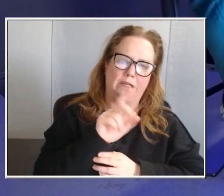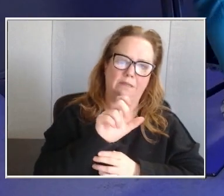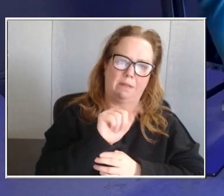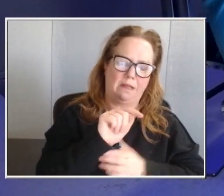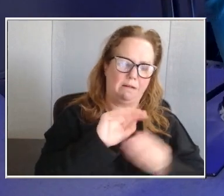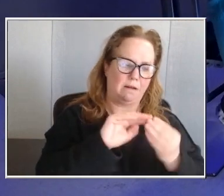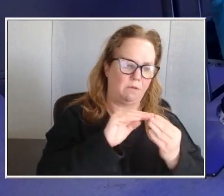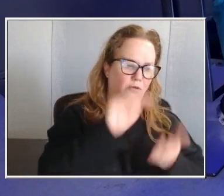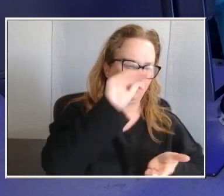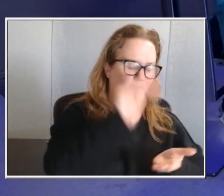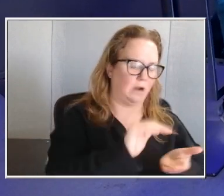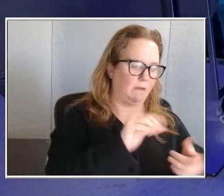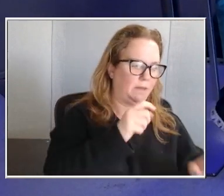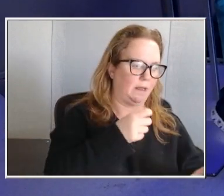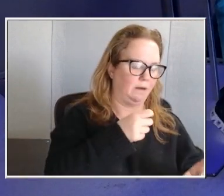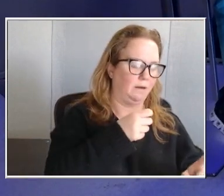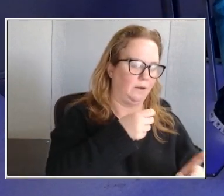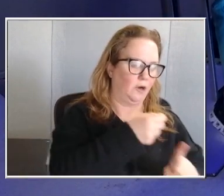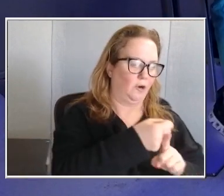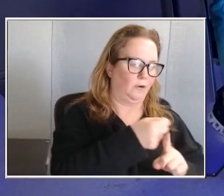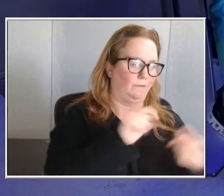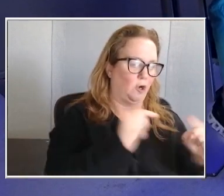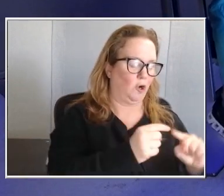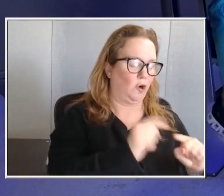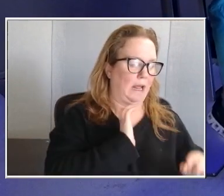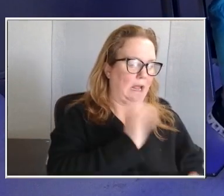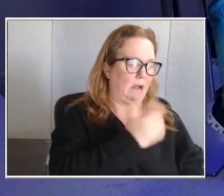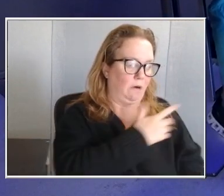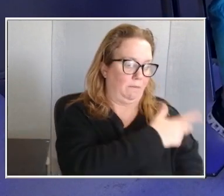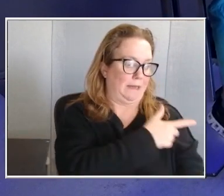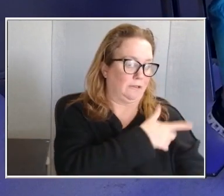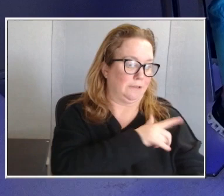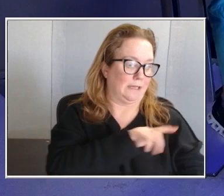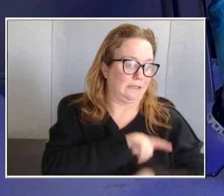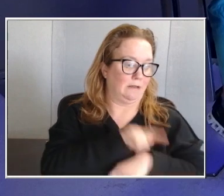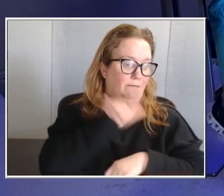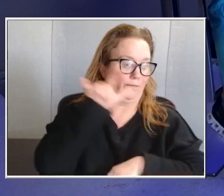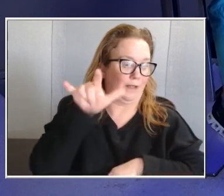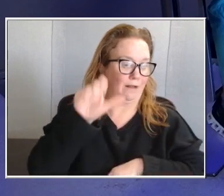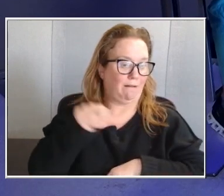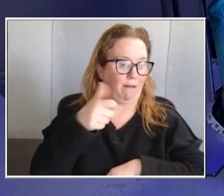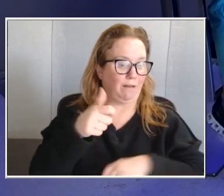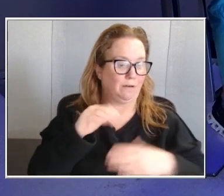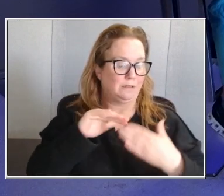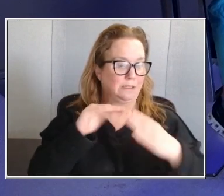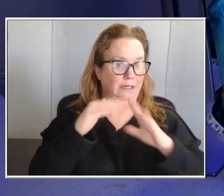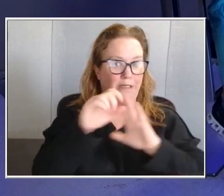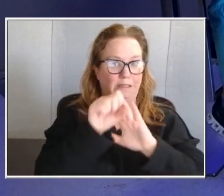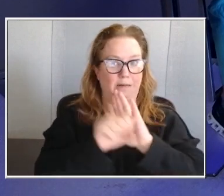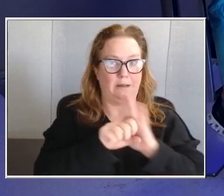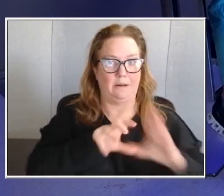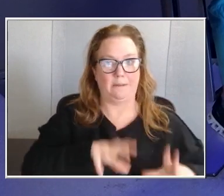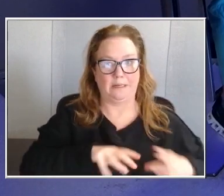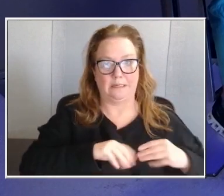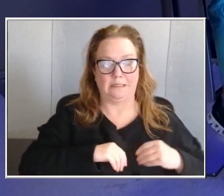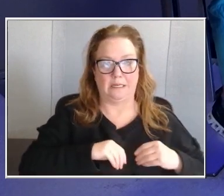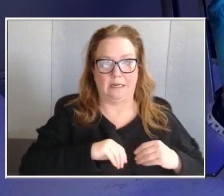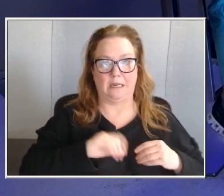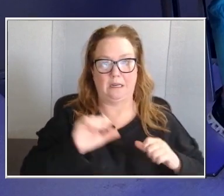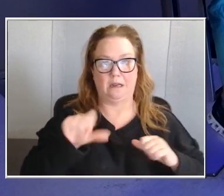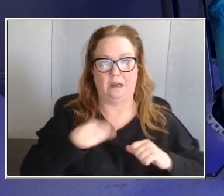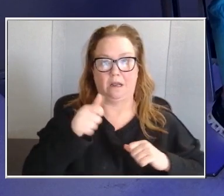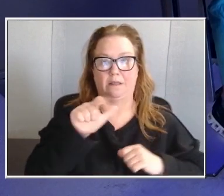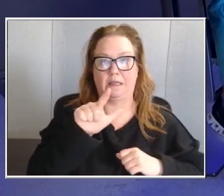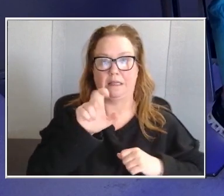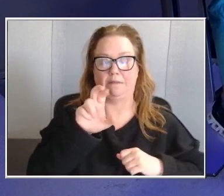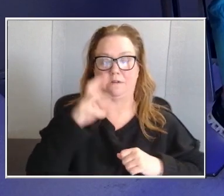as our organs flew away to other places. But we've also had to start accepting all these other livers from